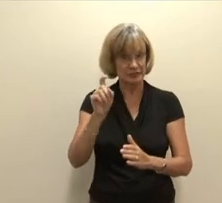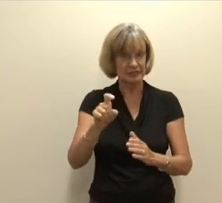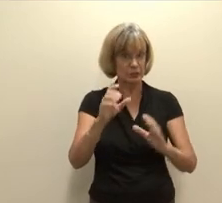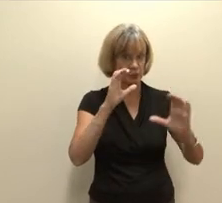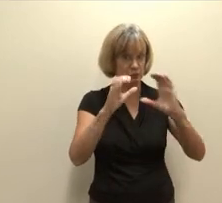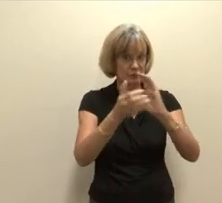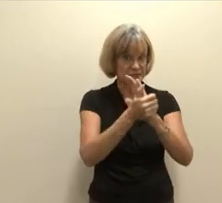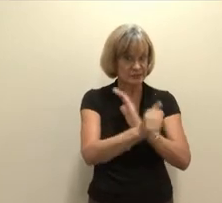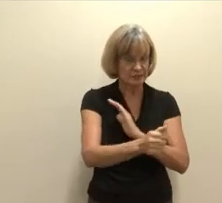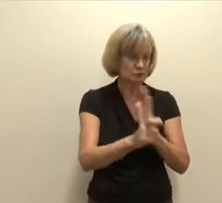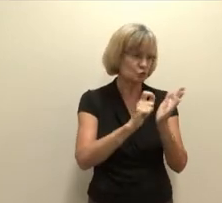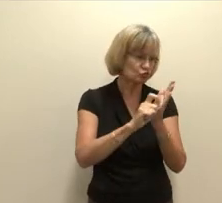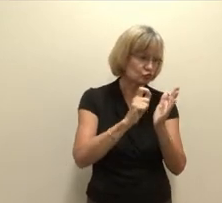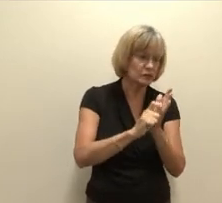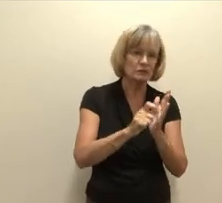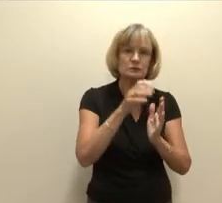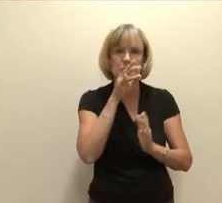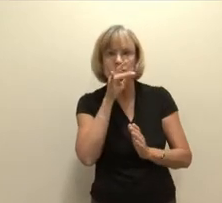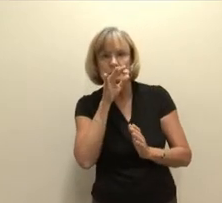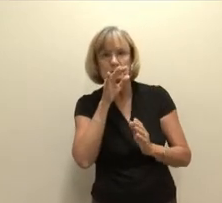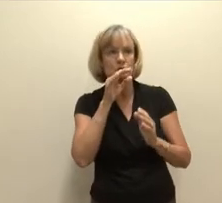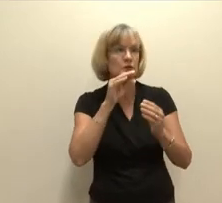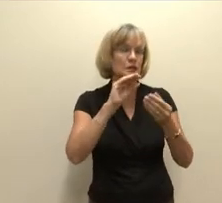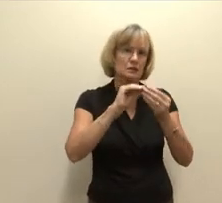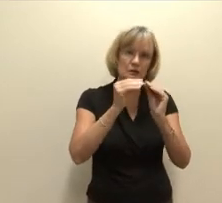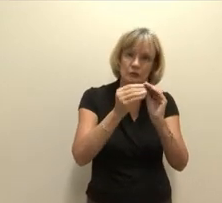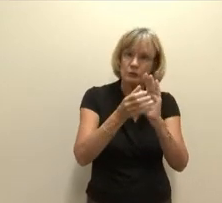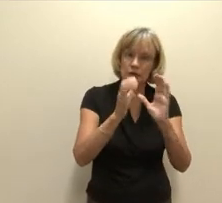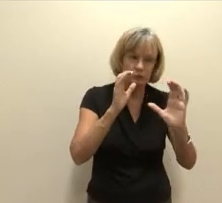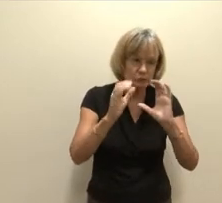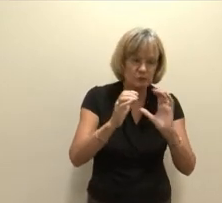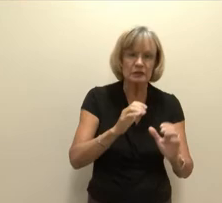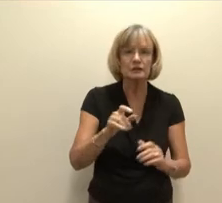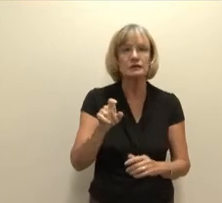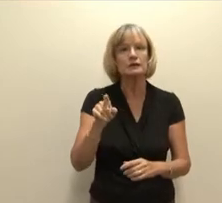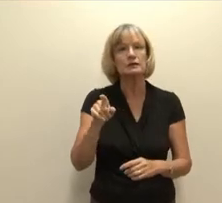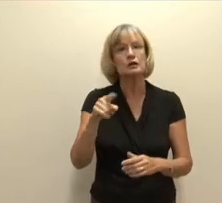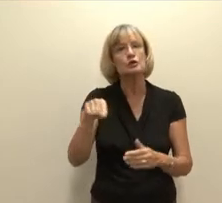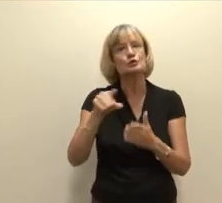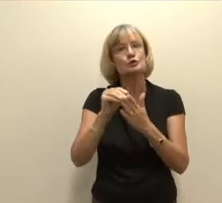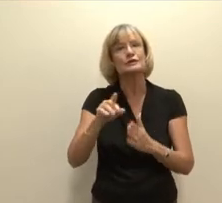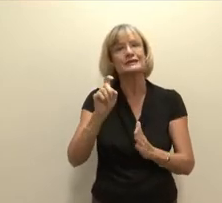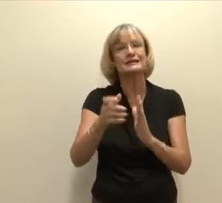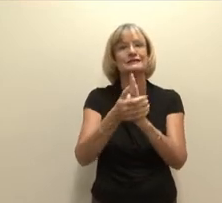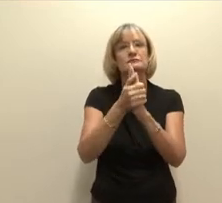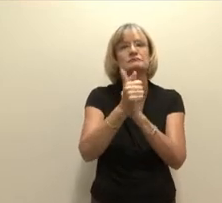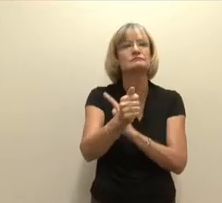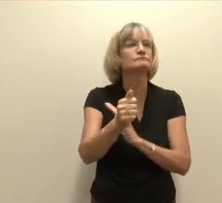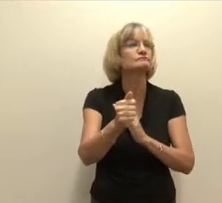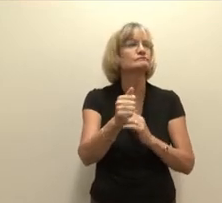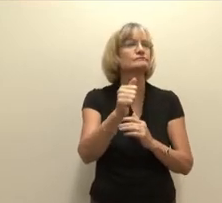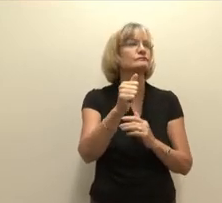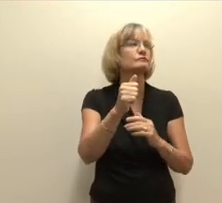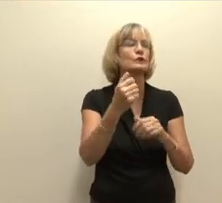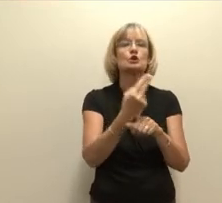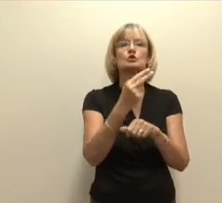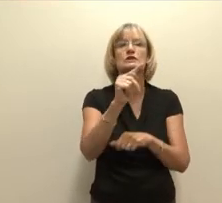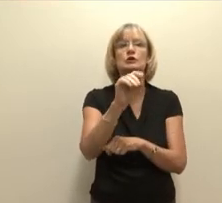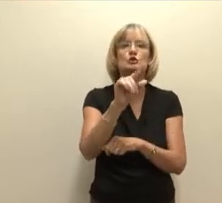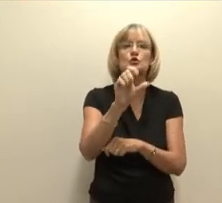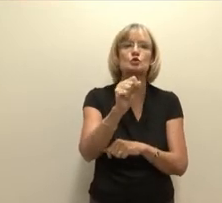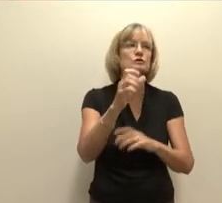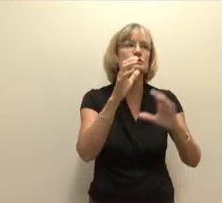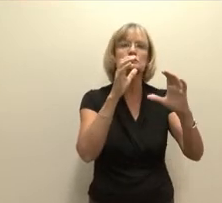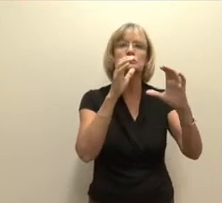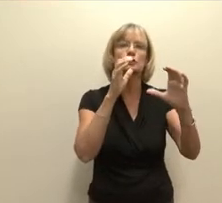written, orally, numerically. They need to be able to use the tools of our age as far as